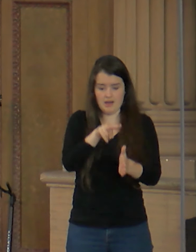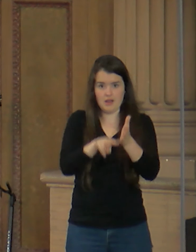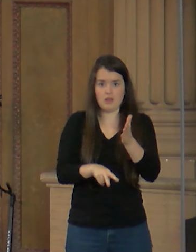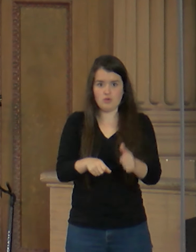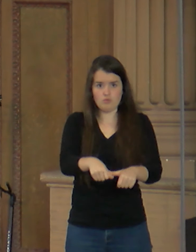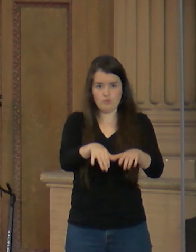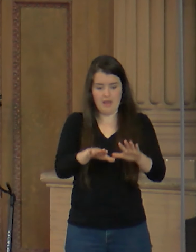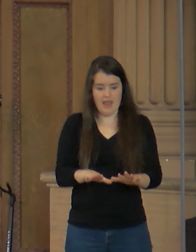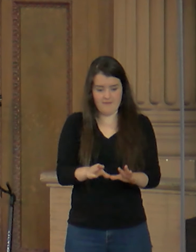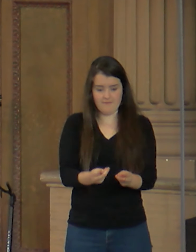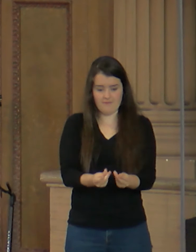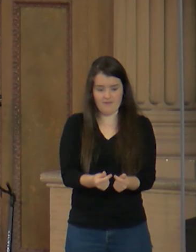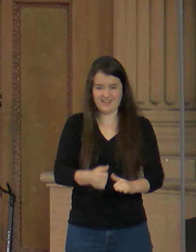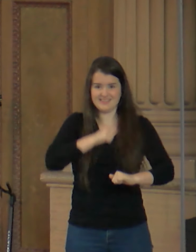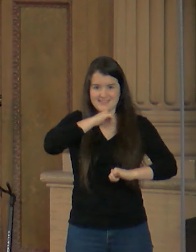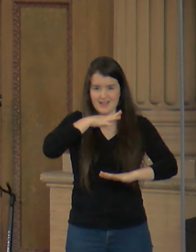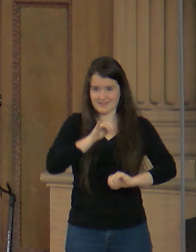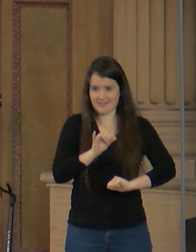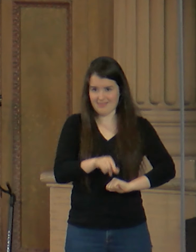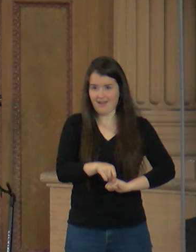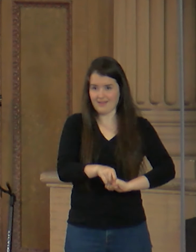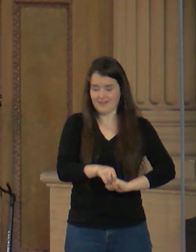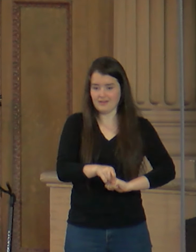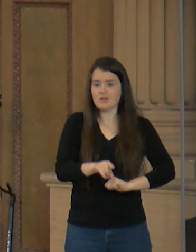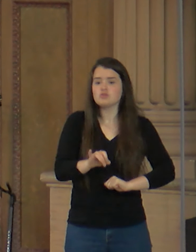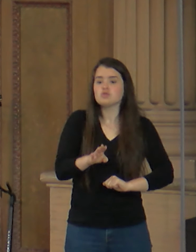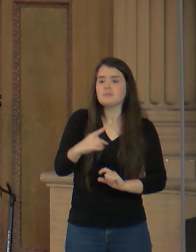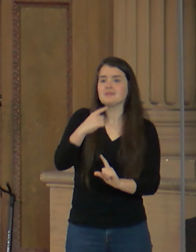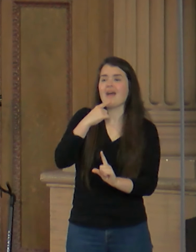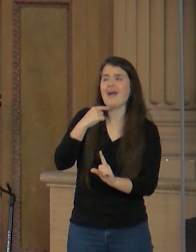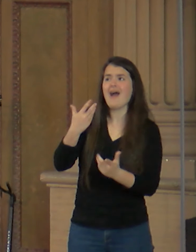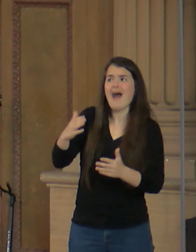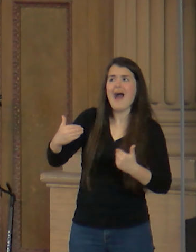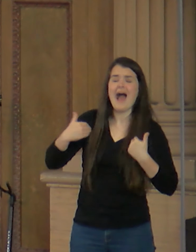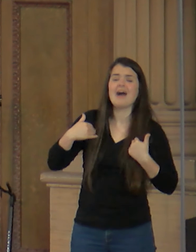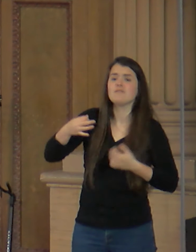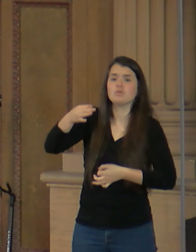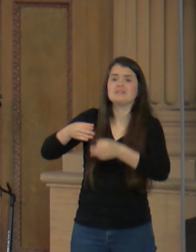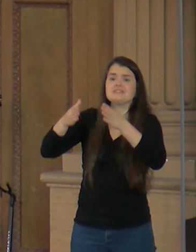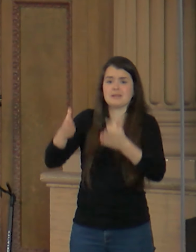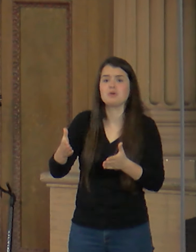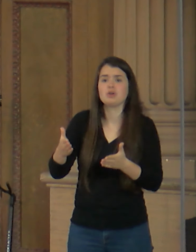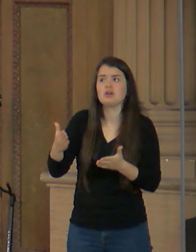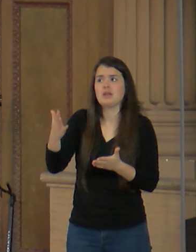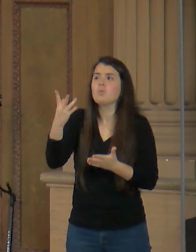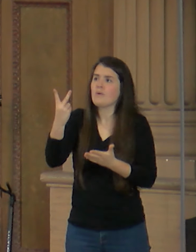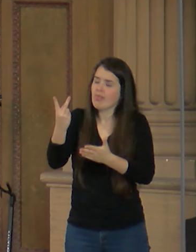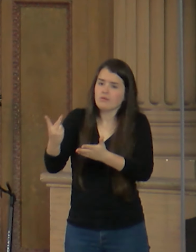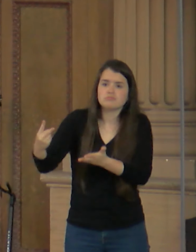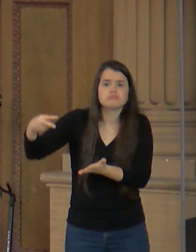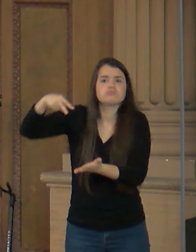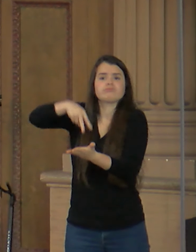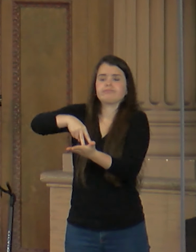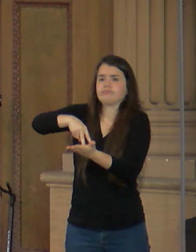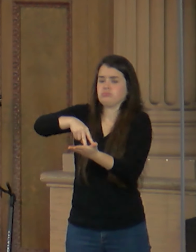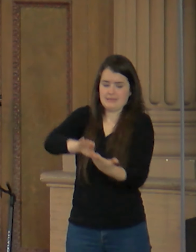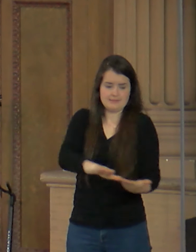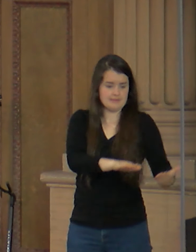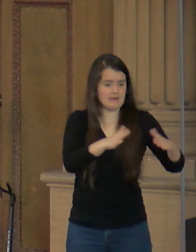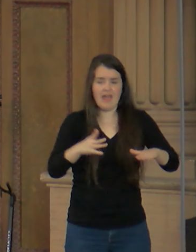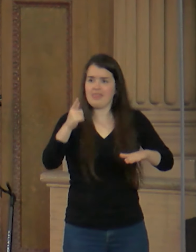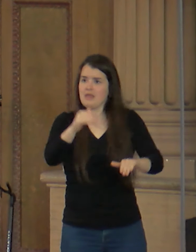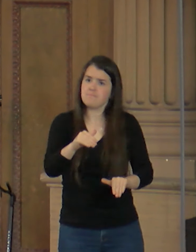in chapter 19, Job's saying, I have a redeemer. I have a redeemer who will stand on the earth, who will triumph over death, who will argue my